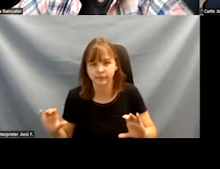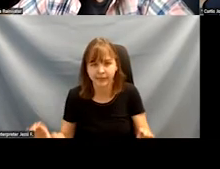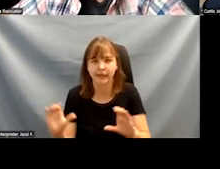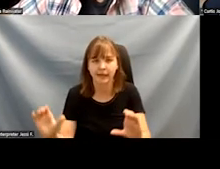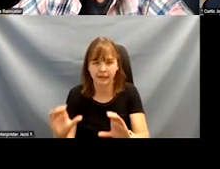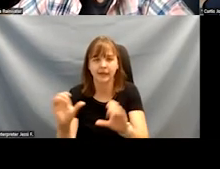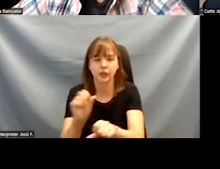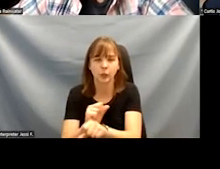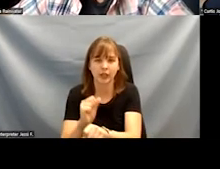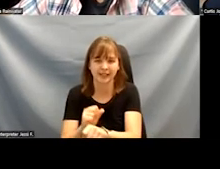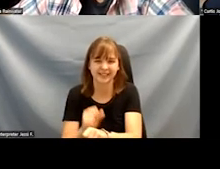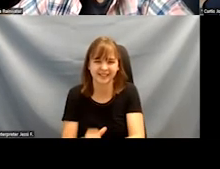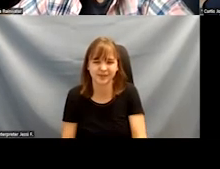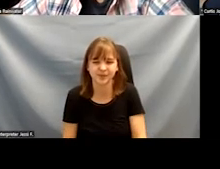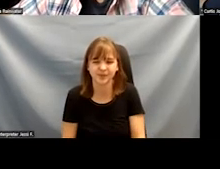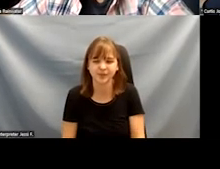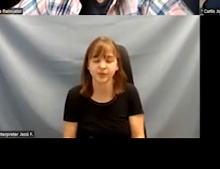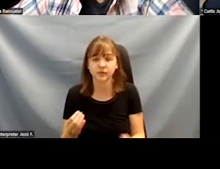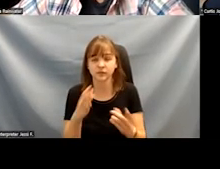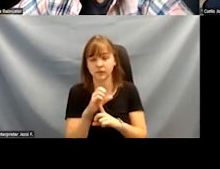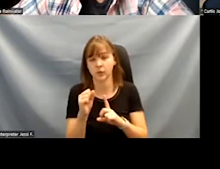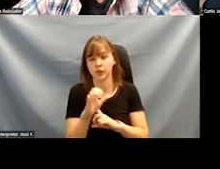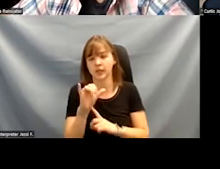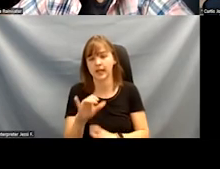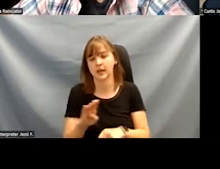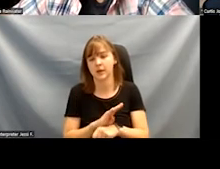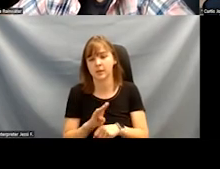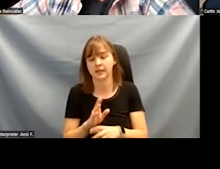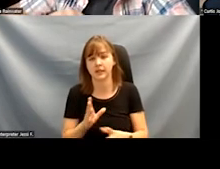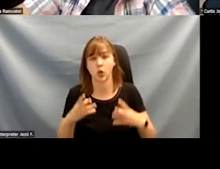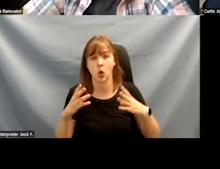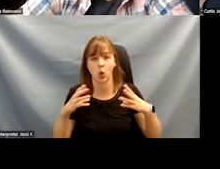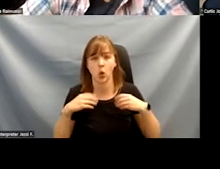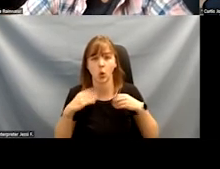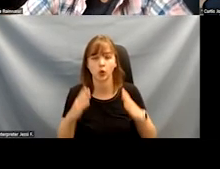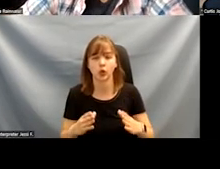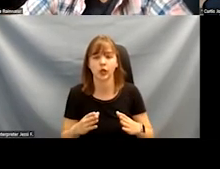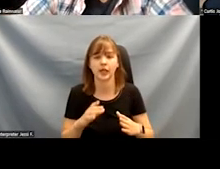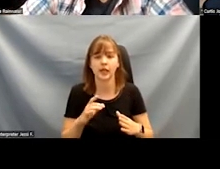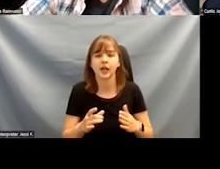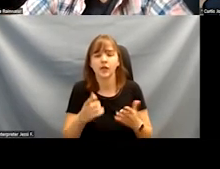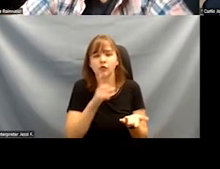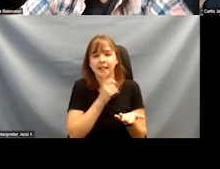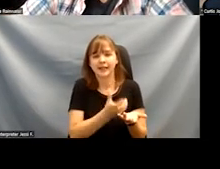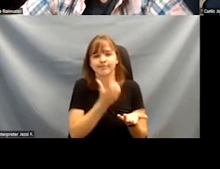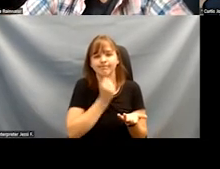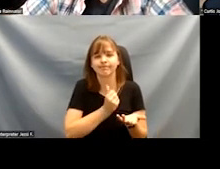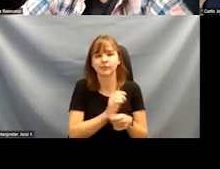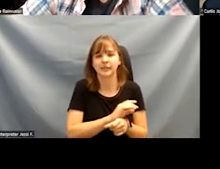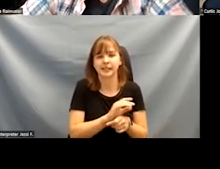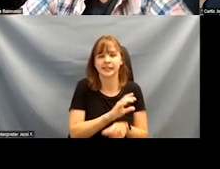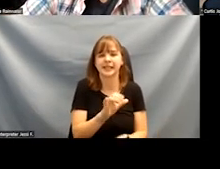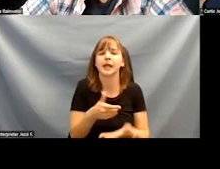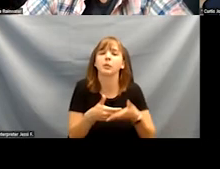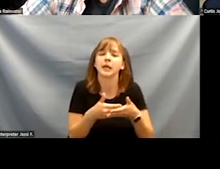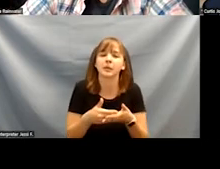you know, in many cases, like the owner, the business owner becomes, you know, it's their baby. So wherever they are,